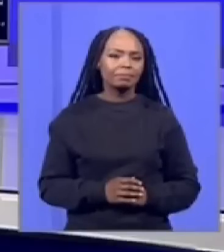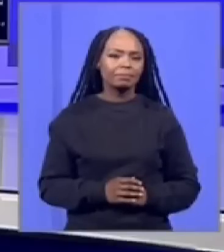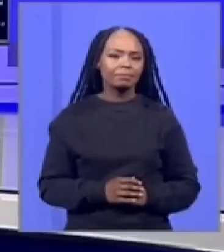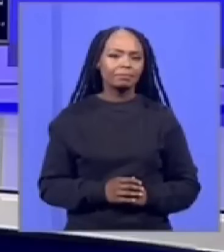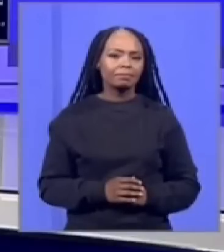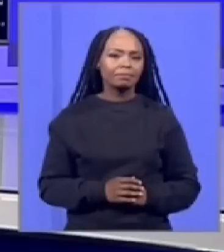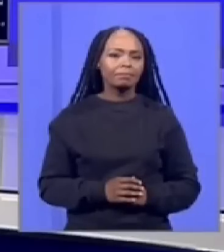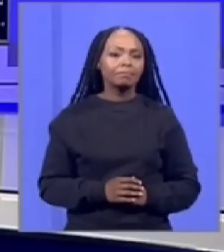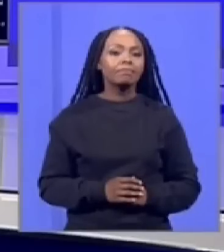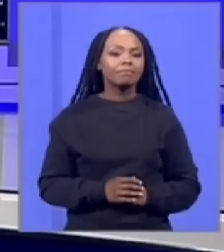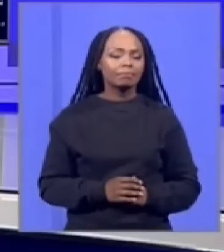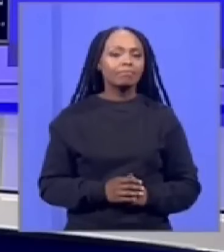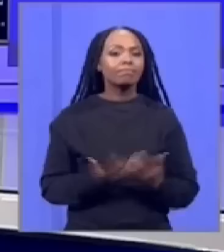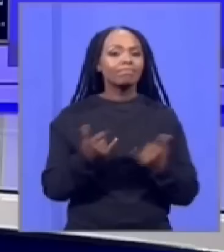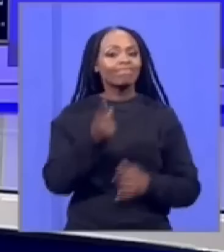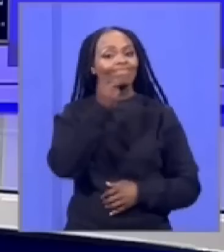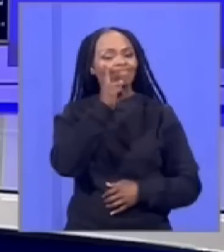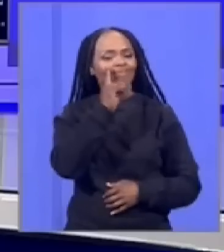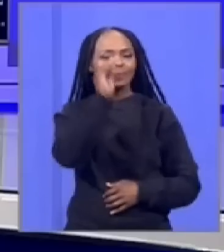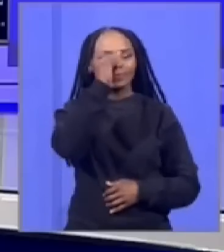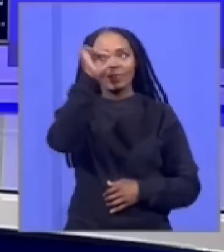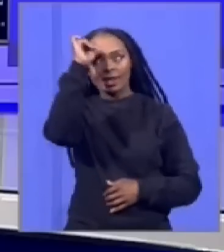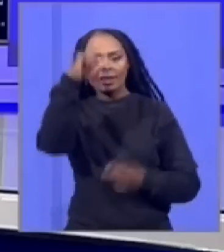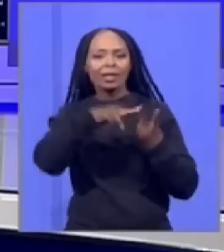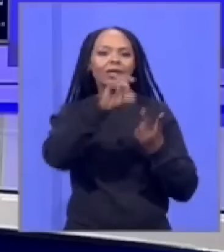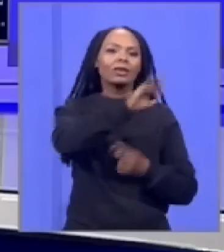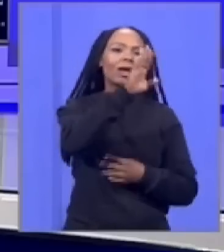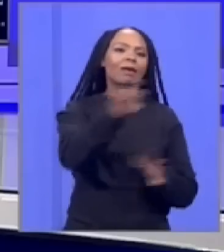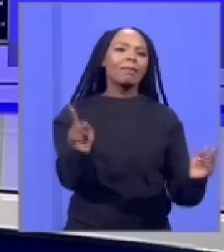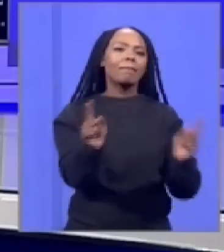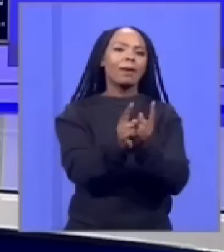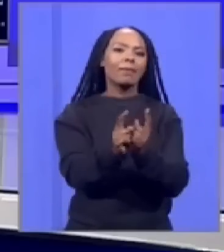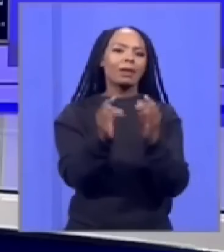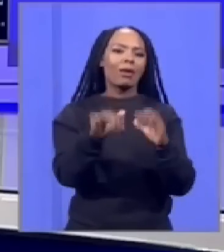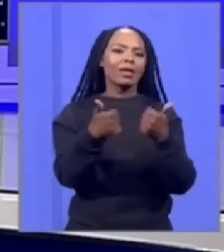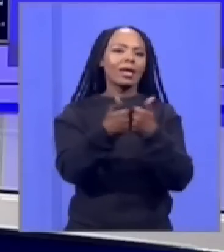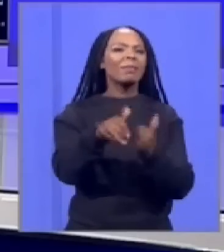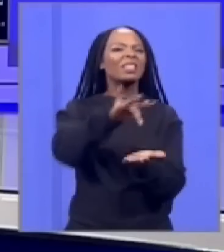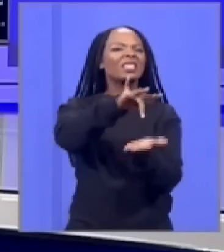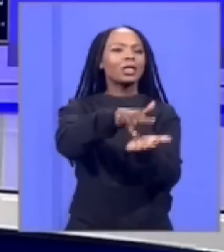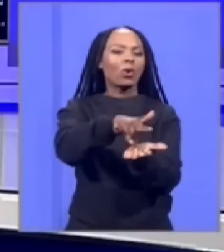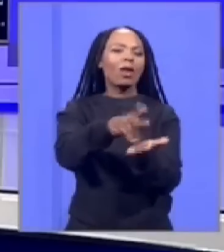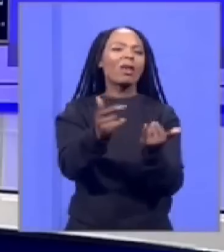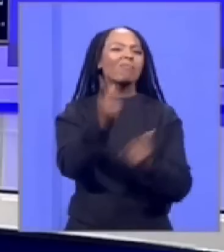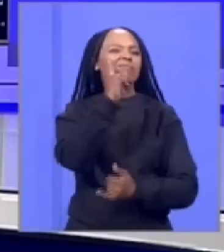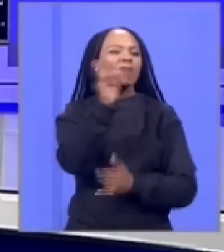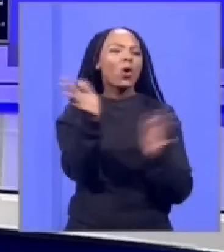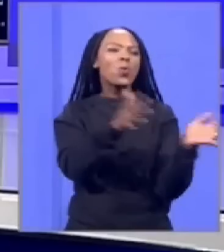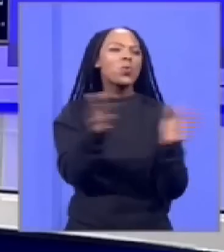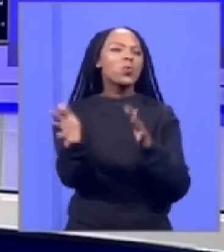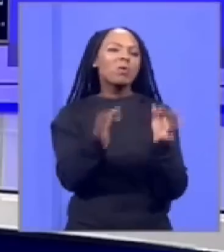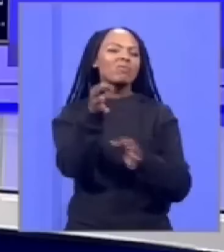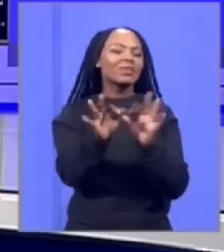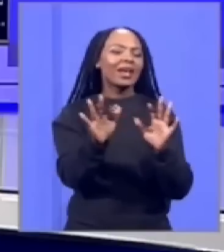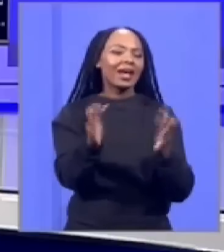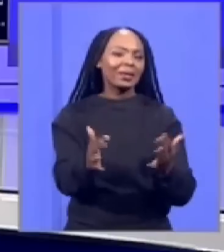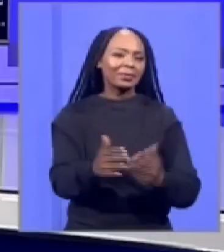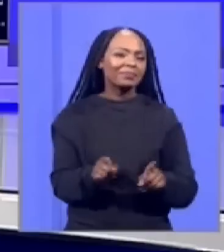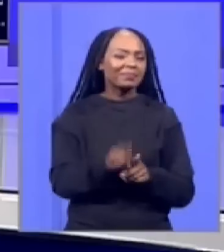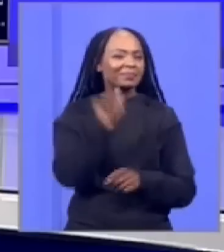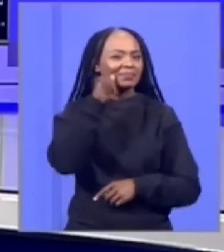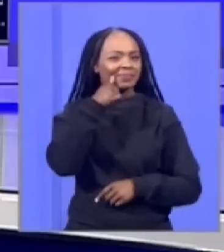Jalo ka re leksetsa wa bona papadi ya hosane ya India le Afrika Borwa SuperSport Park Centurion ha re fumana hore na maemo a lodimo bosiung bona le hosane a